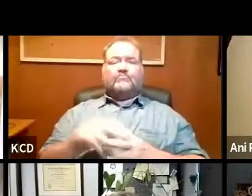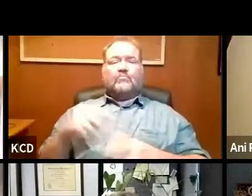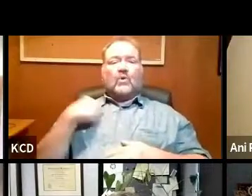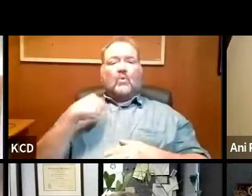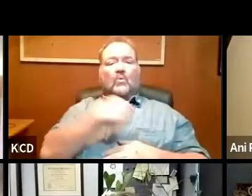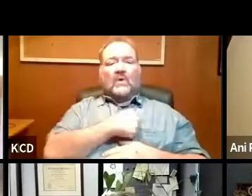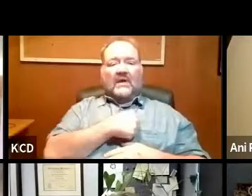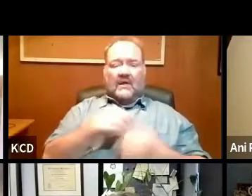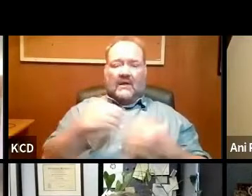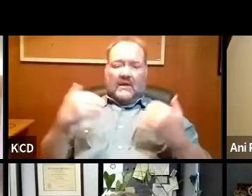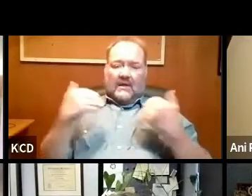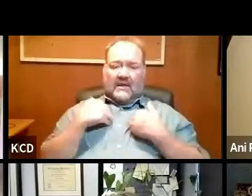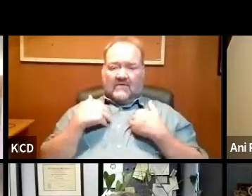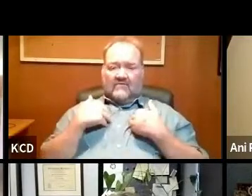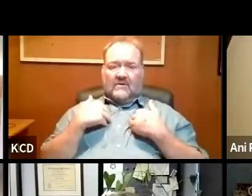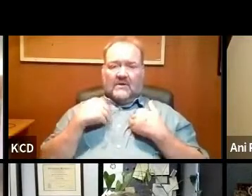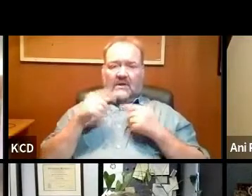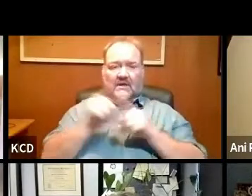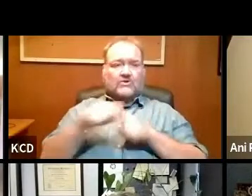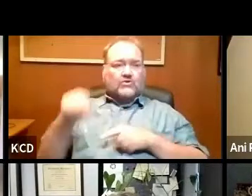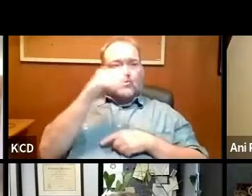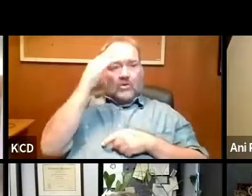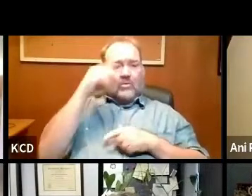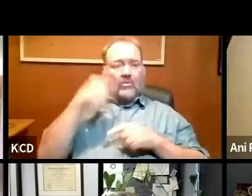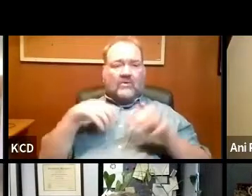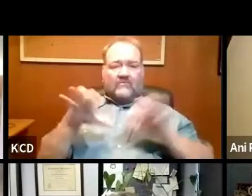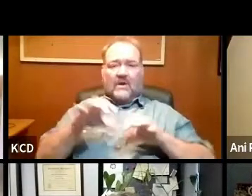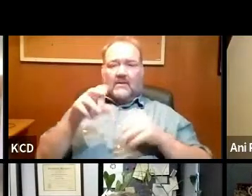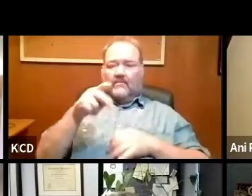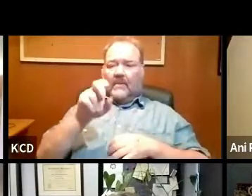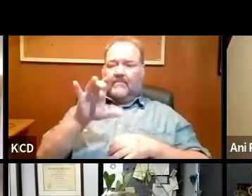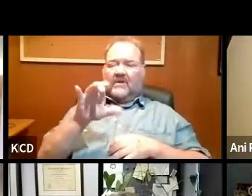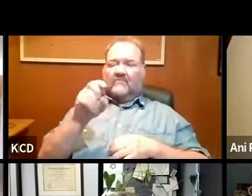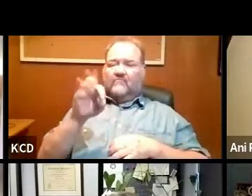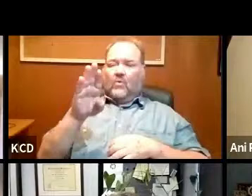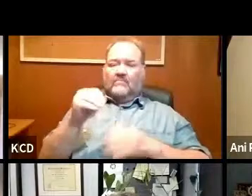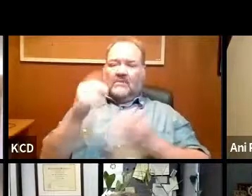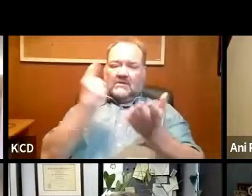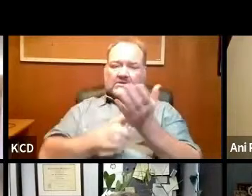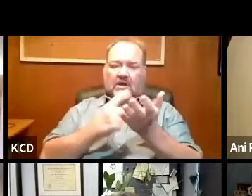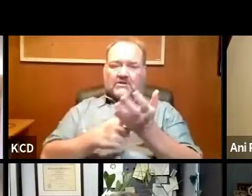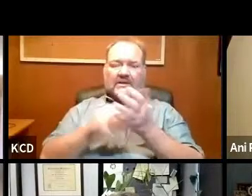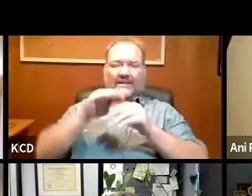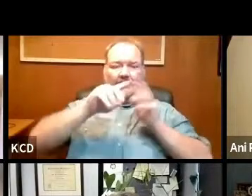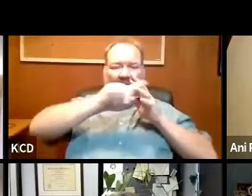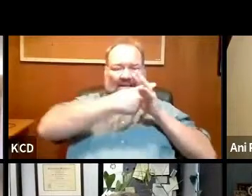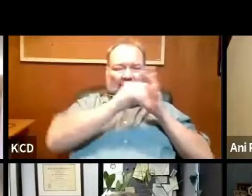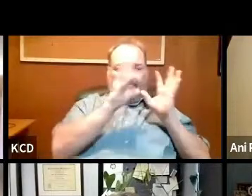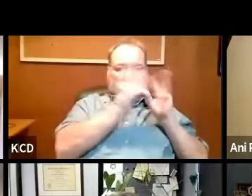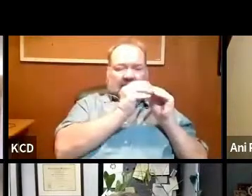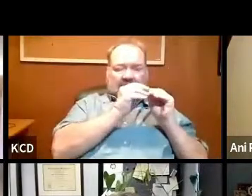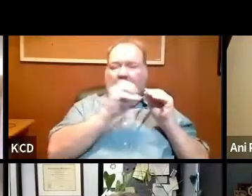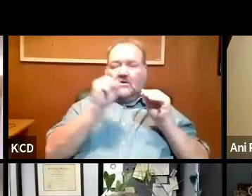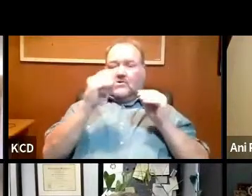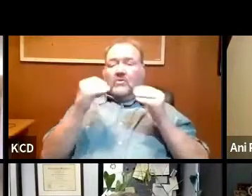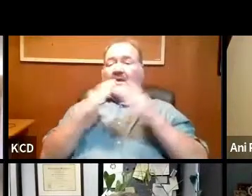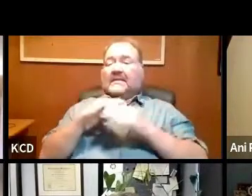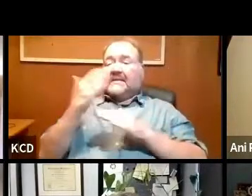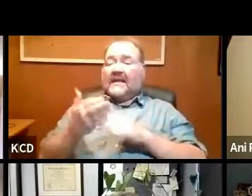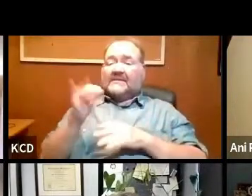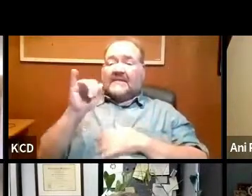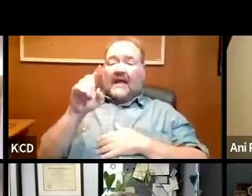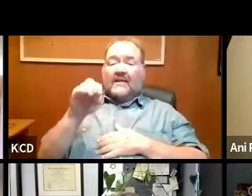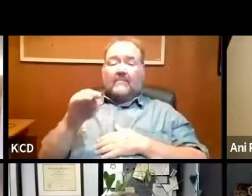We have, as you know, done the public forum discussion at the beginning of the meeting. So the next item on the agenda, if there's no